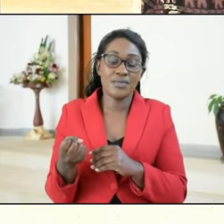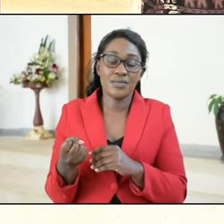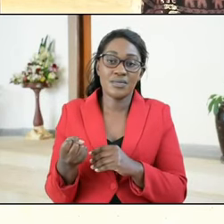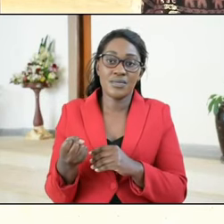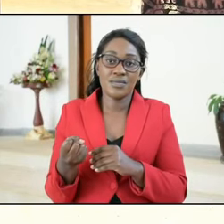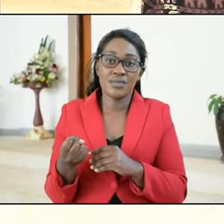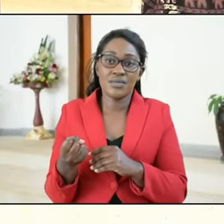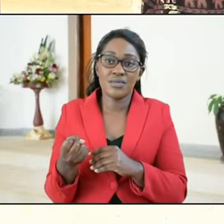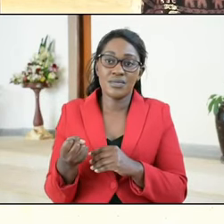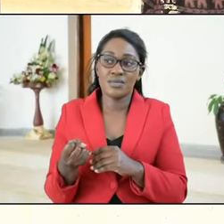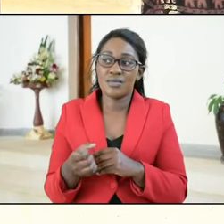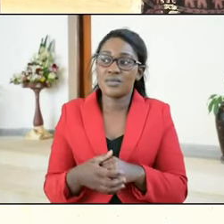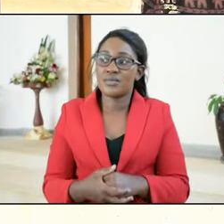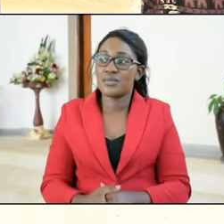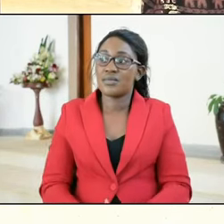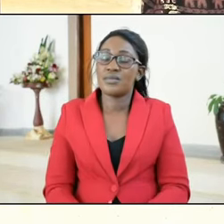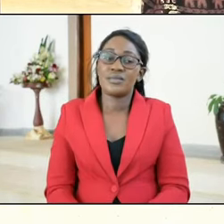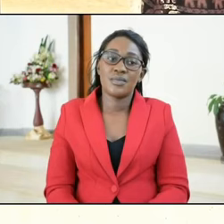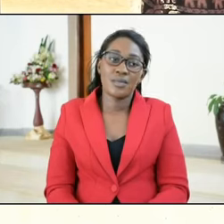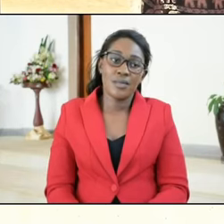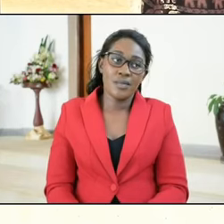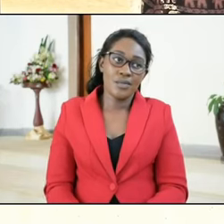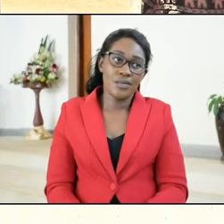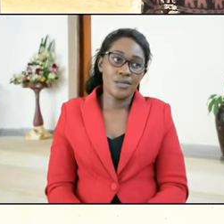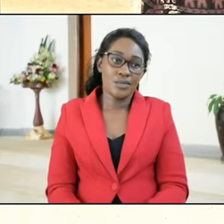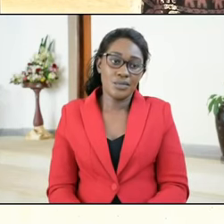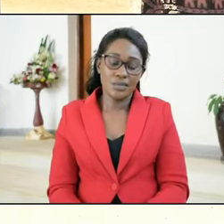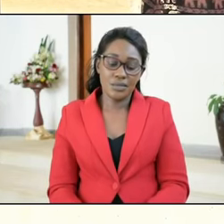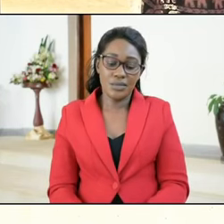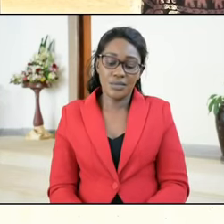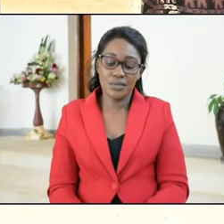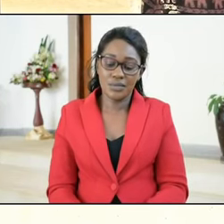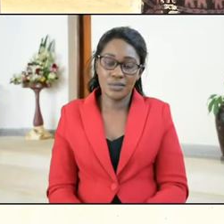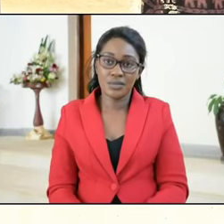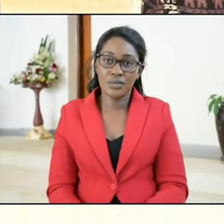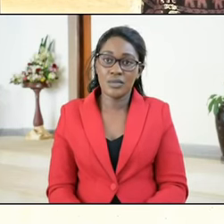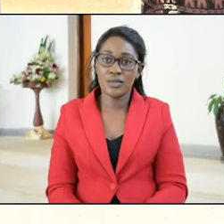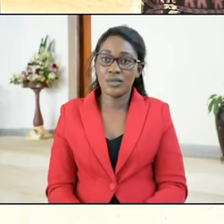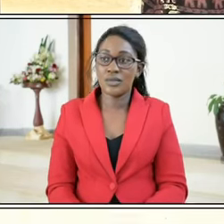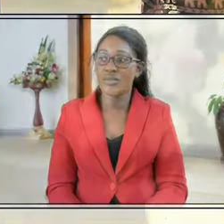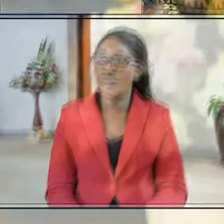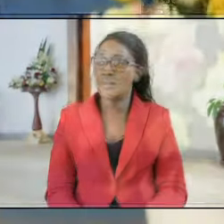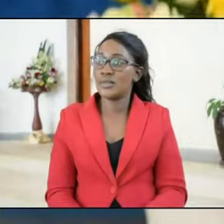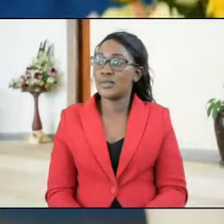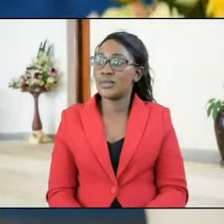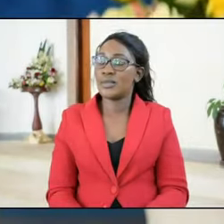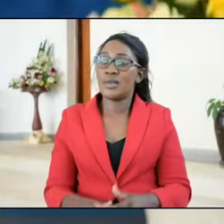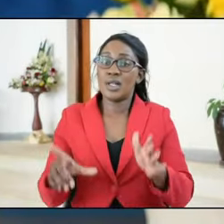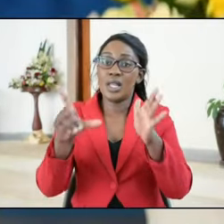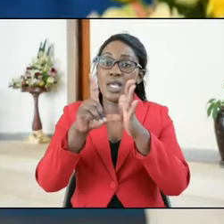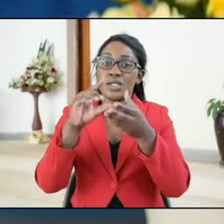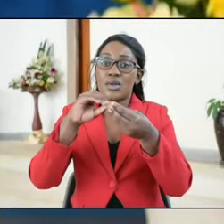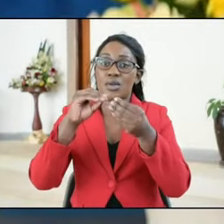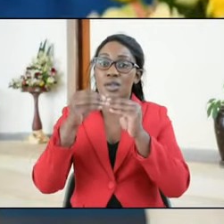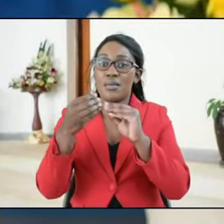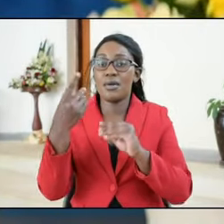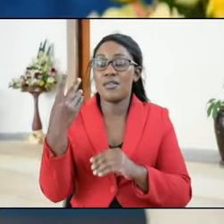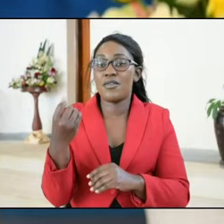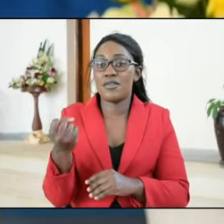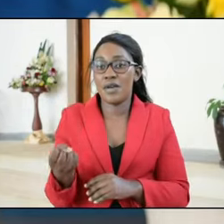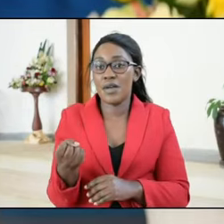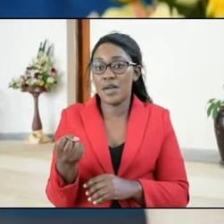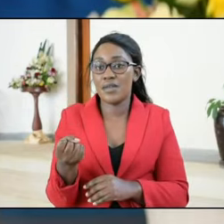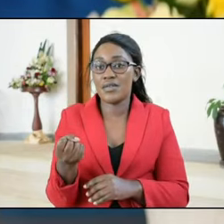May the 1st. Jack. Yes. Lesson number 5. And for our